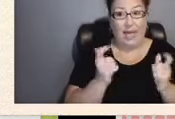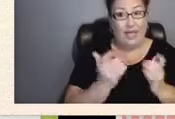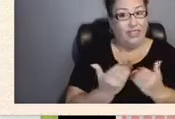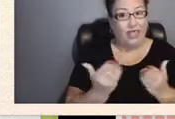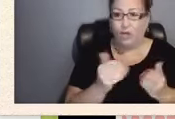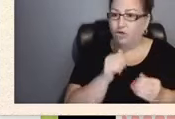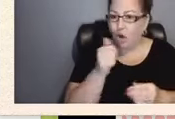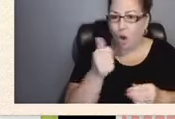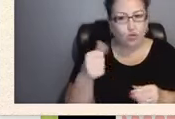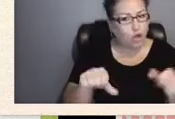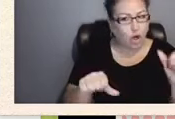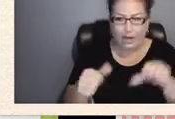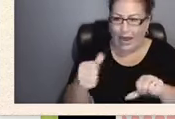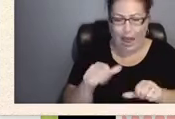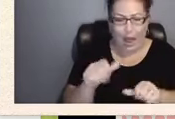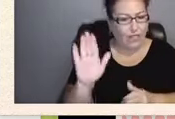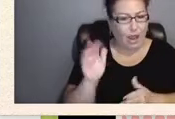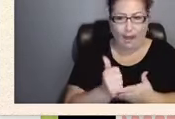of help.